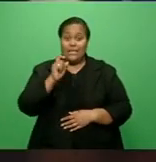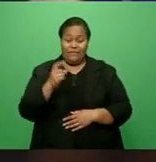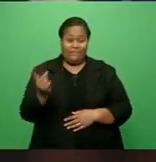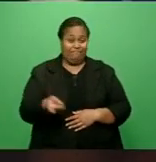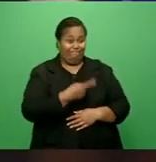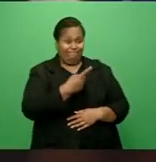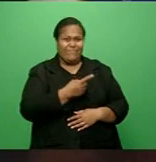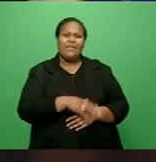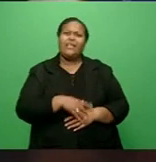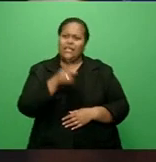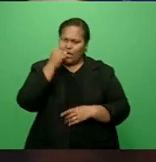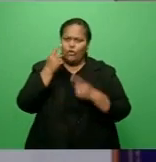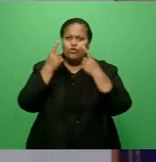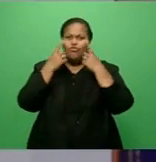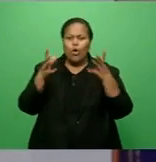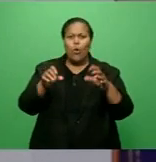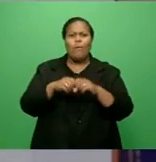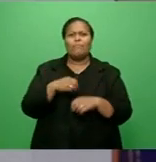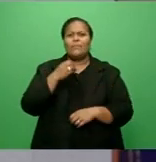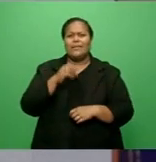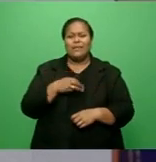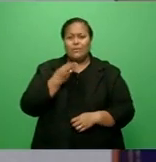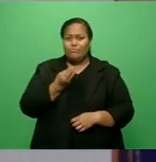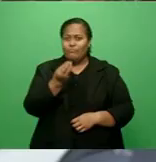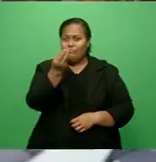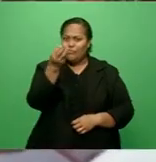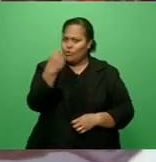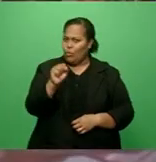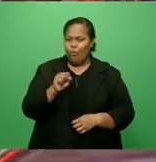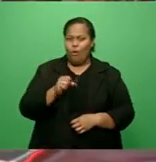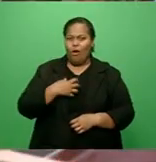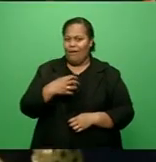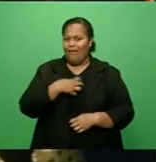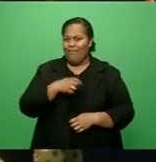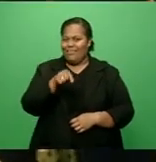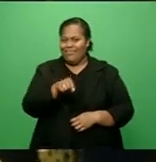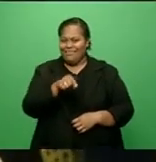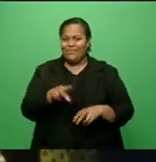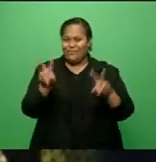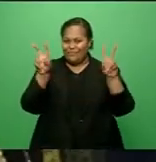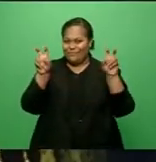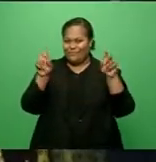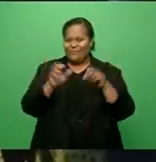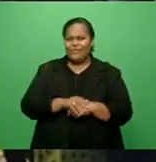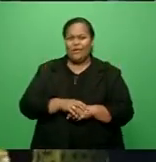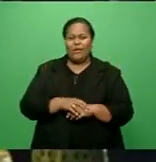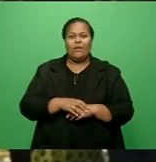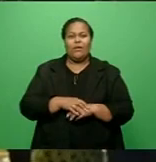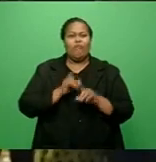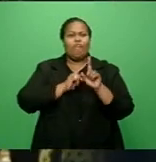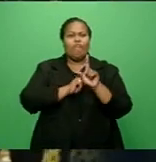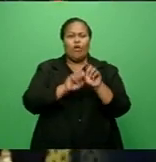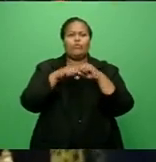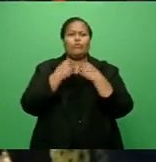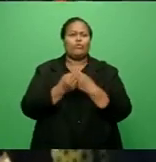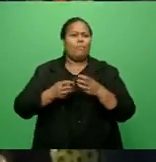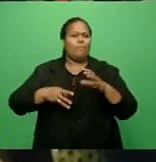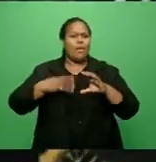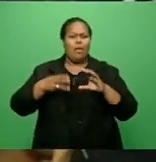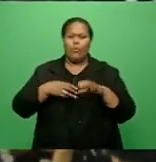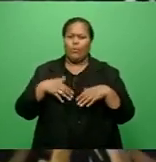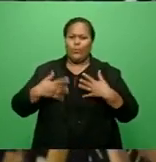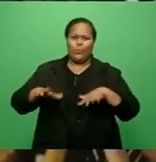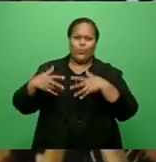Break the Silence, here in Fiji. And they have a really big following on social media. These fans have found positive encouragement in